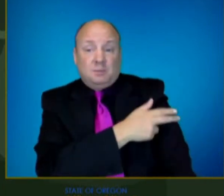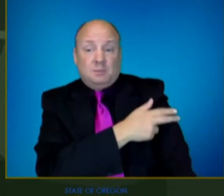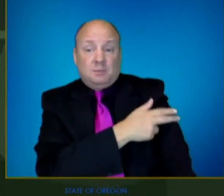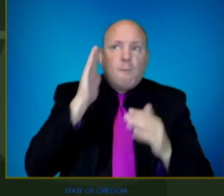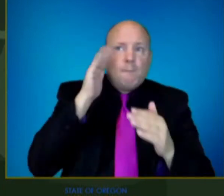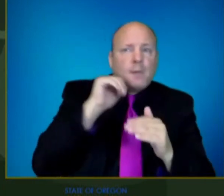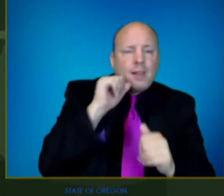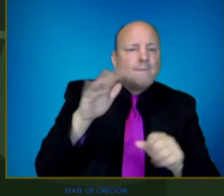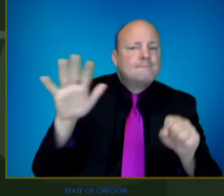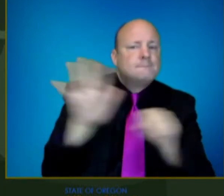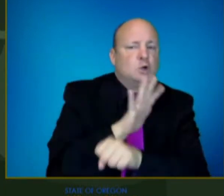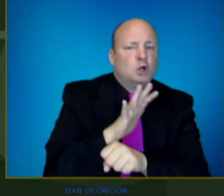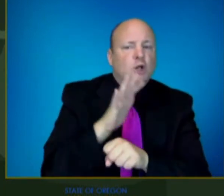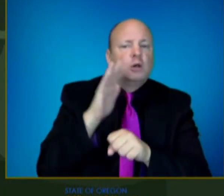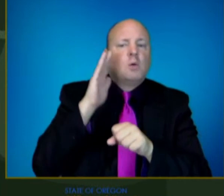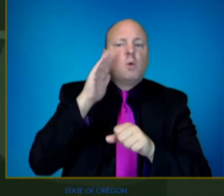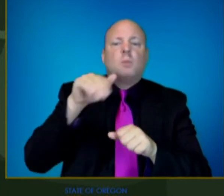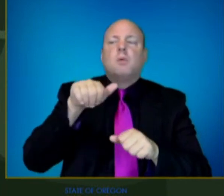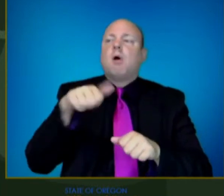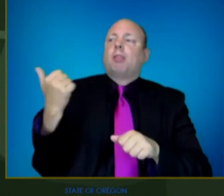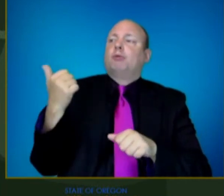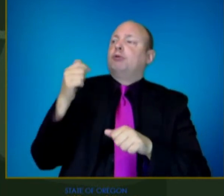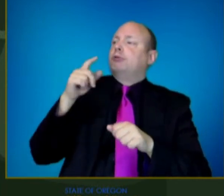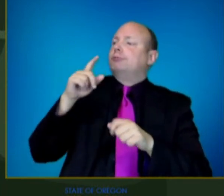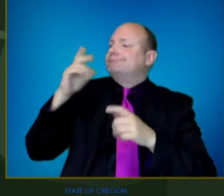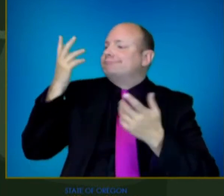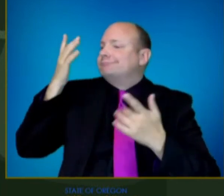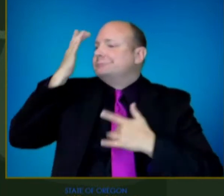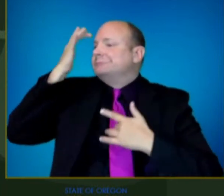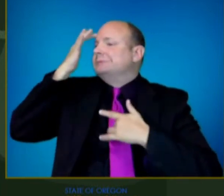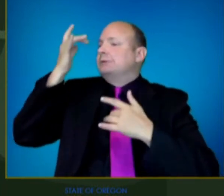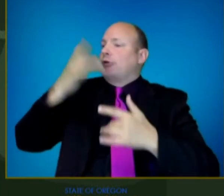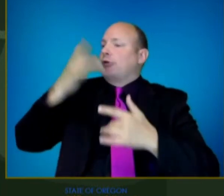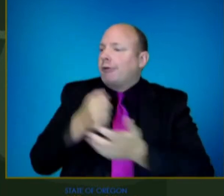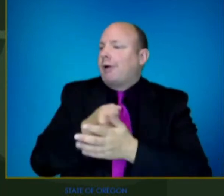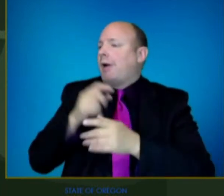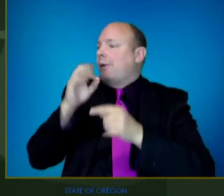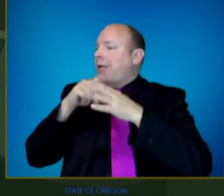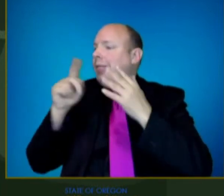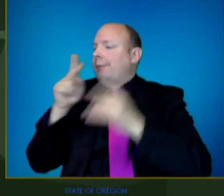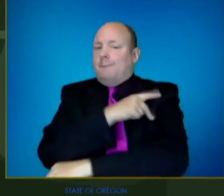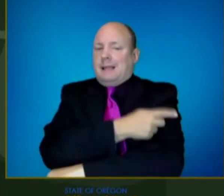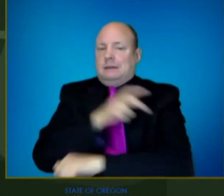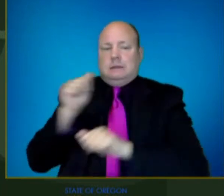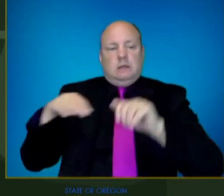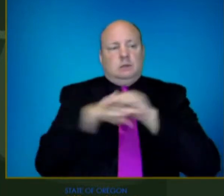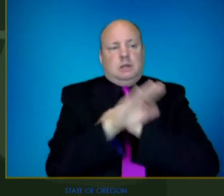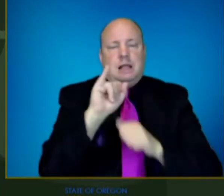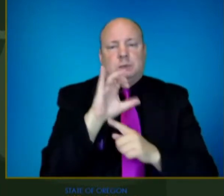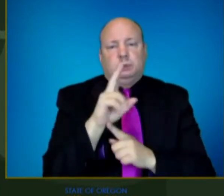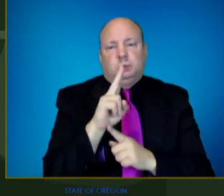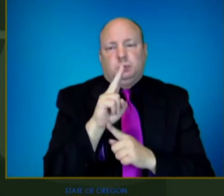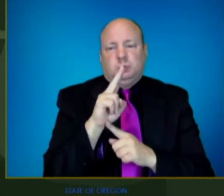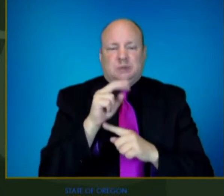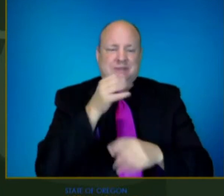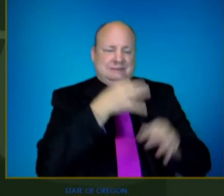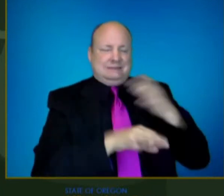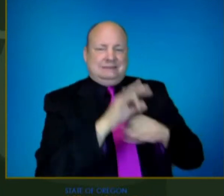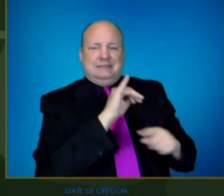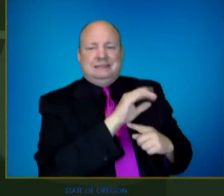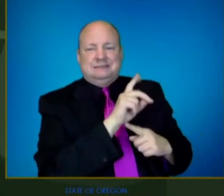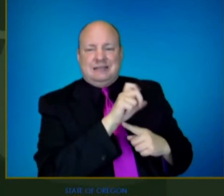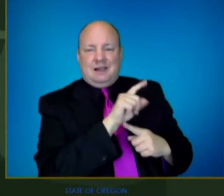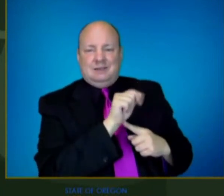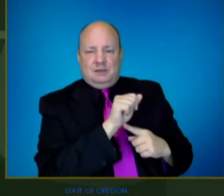urge everyone, regardless of vaccination status, to please follow this important public health recommendation. We have the power